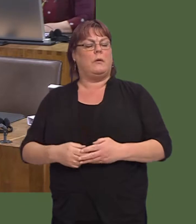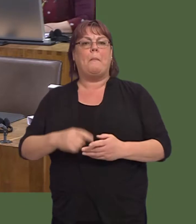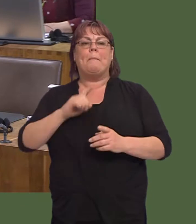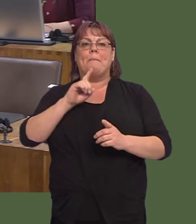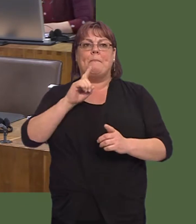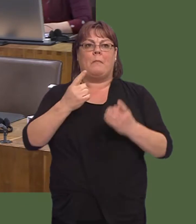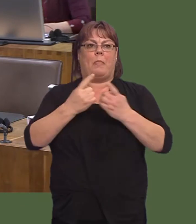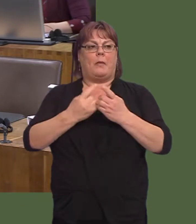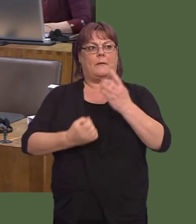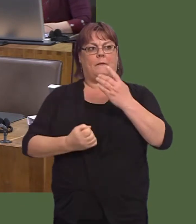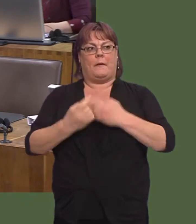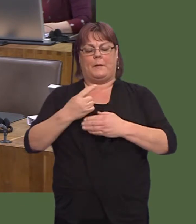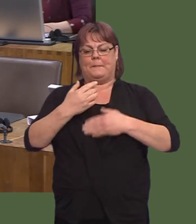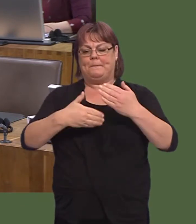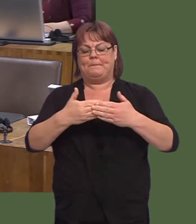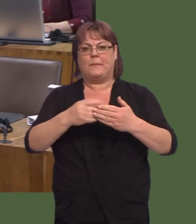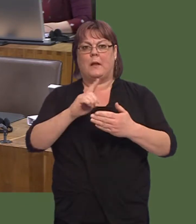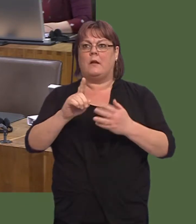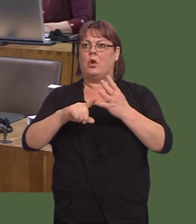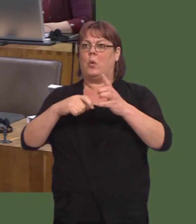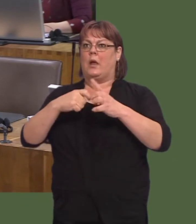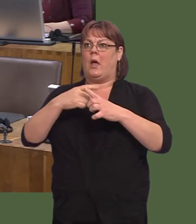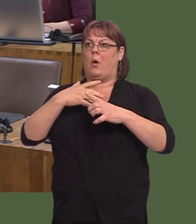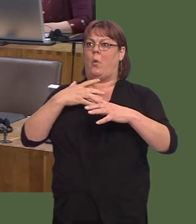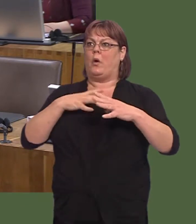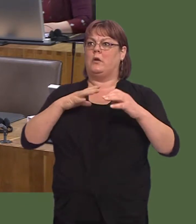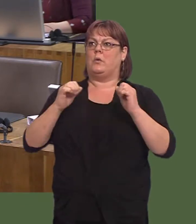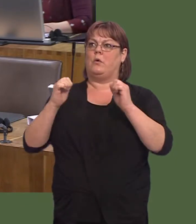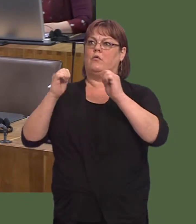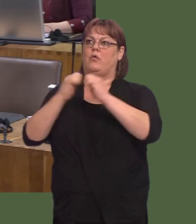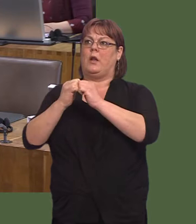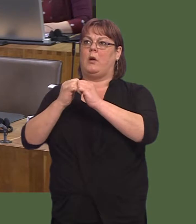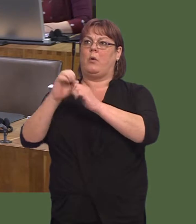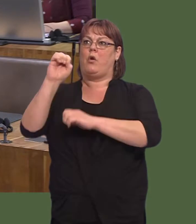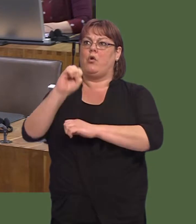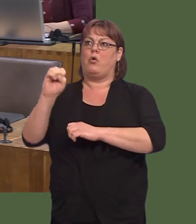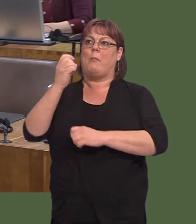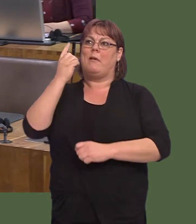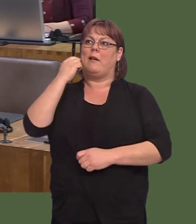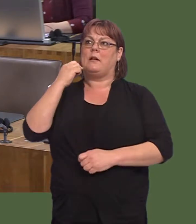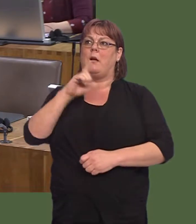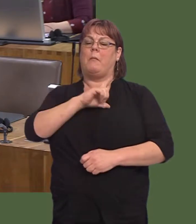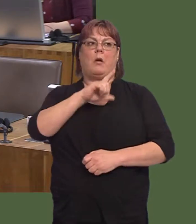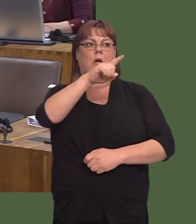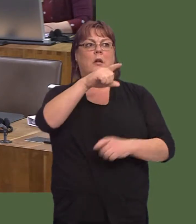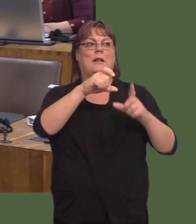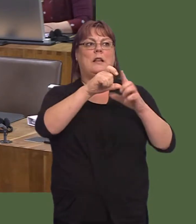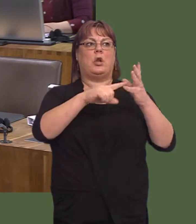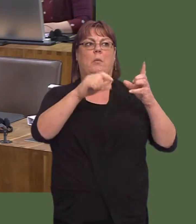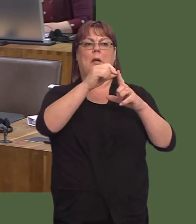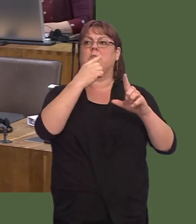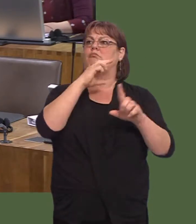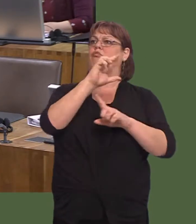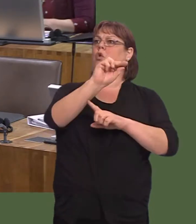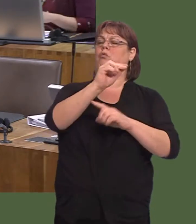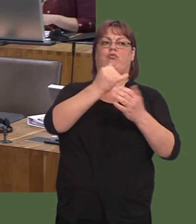though, where the UK government was clearly looking to do a deal with the EU yesterday. That deal was torpedoed by the DUP, which